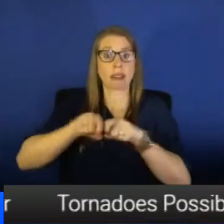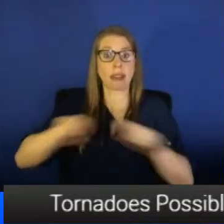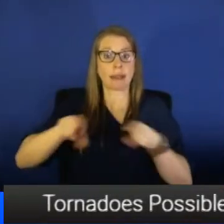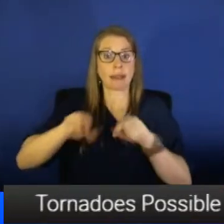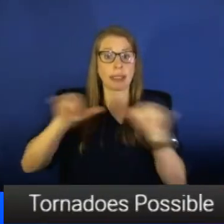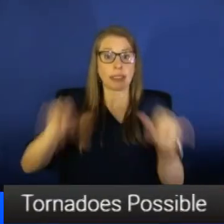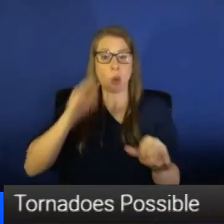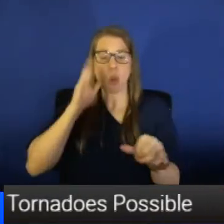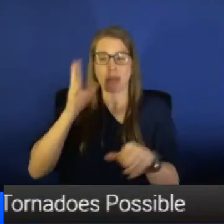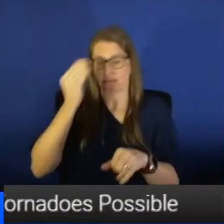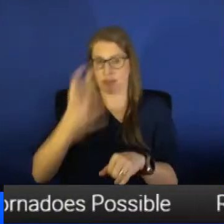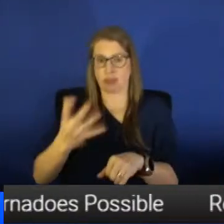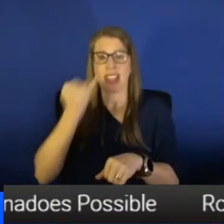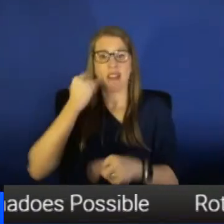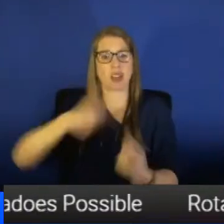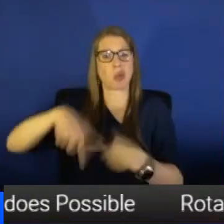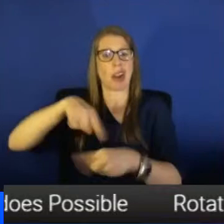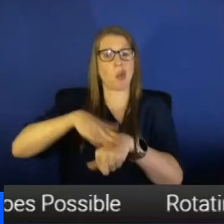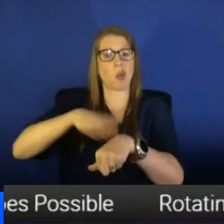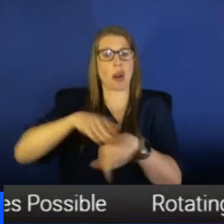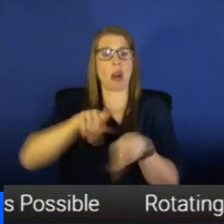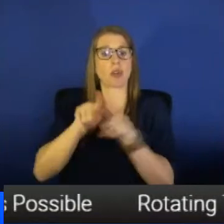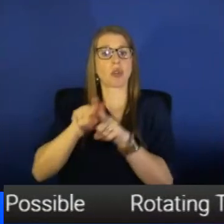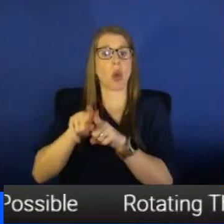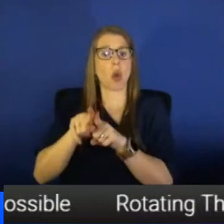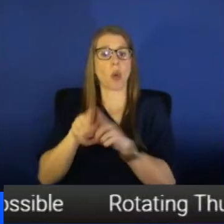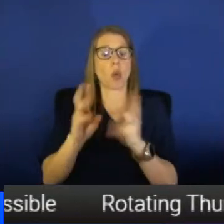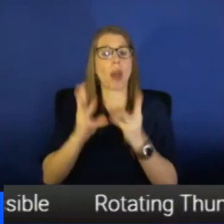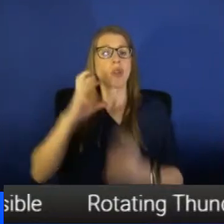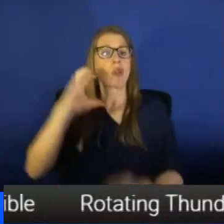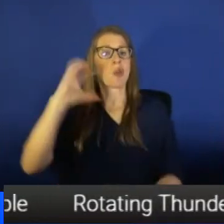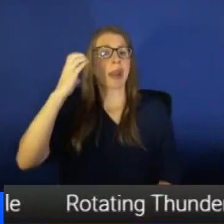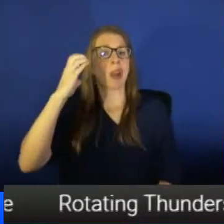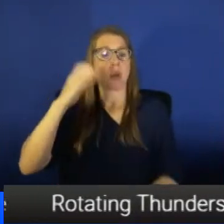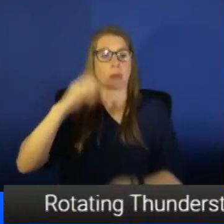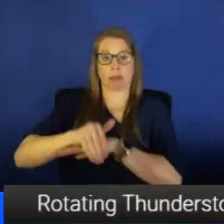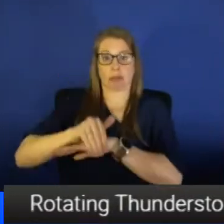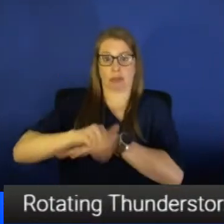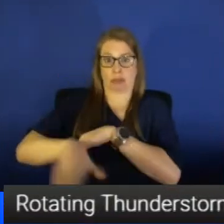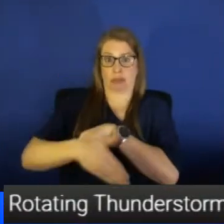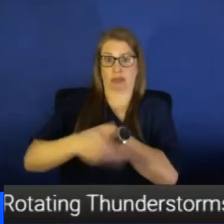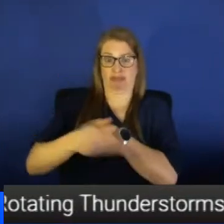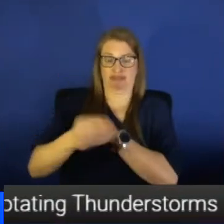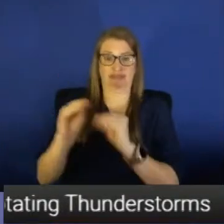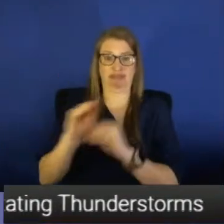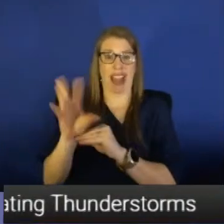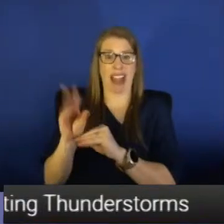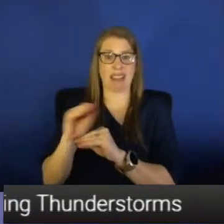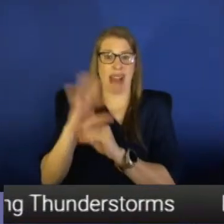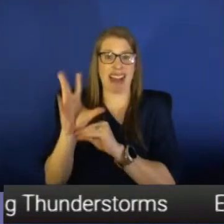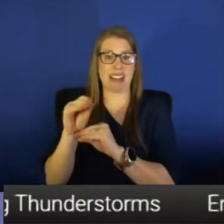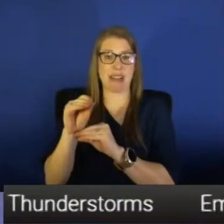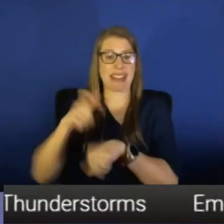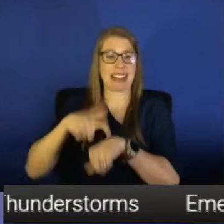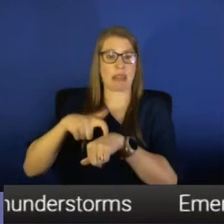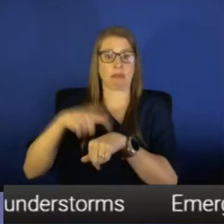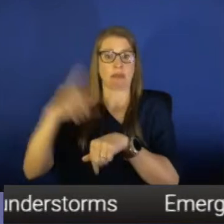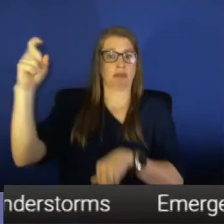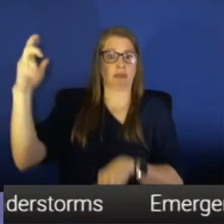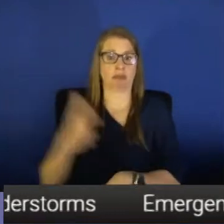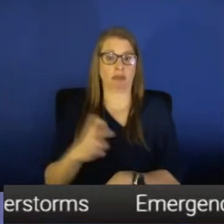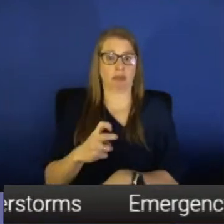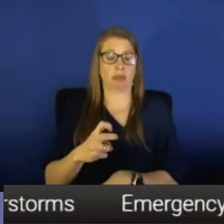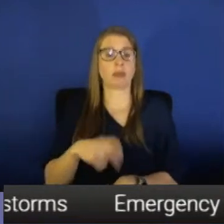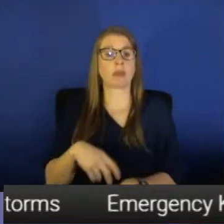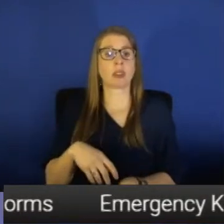But also having a weather radio that could alert in the middle of the night just to help wake up the family. It's time to take shelter. Right. And a lot of times there's a lot of false starts. I mean, you go to the